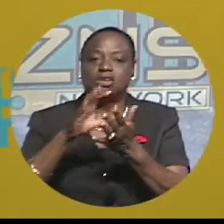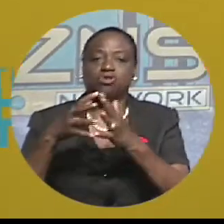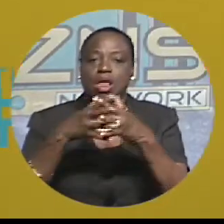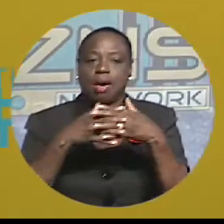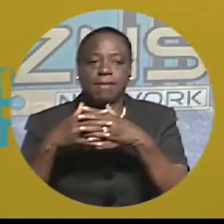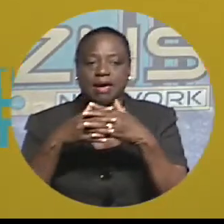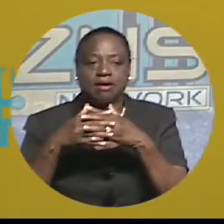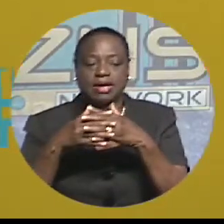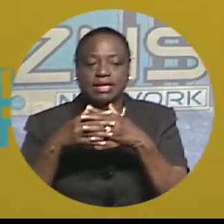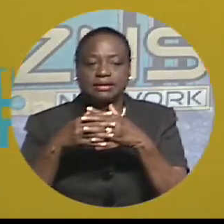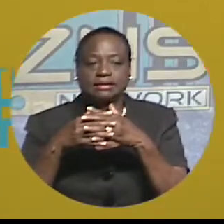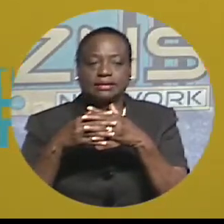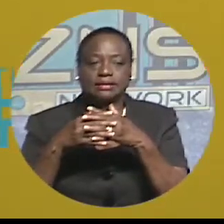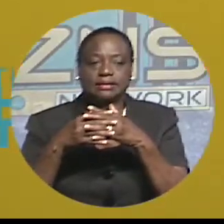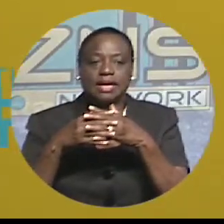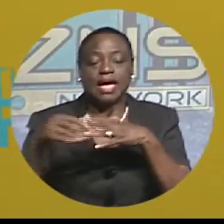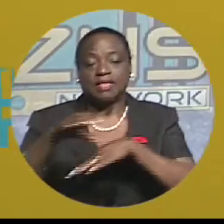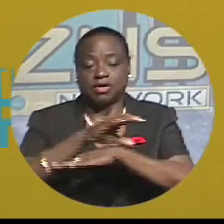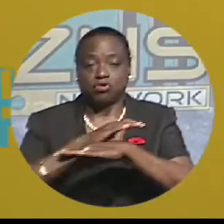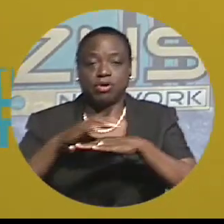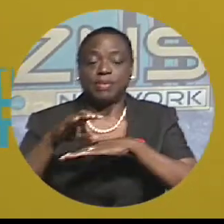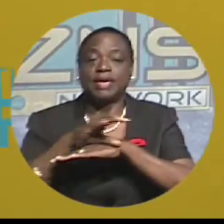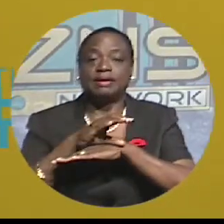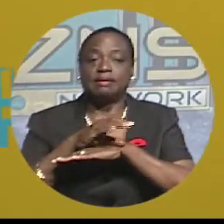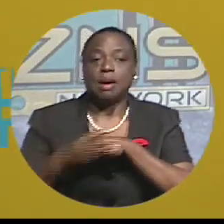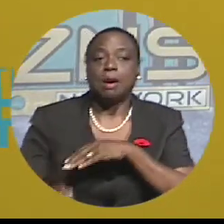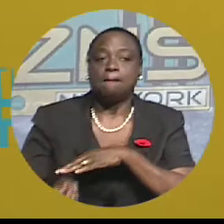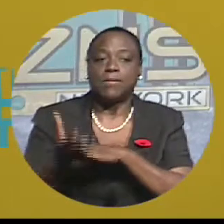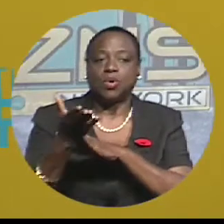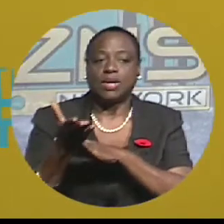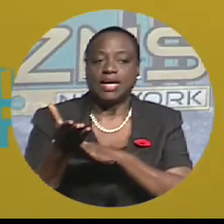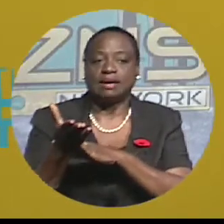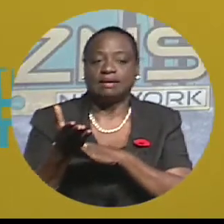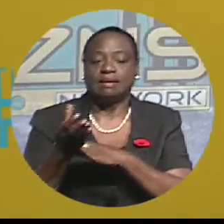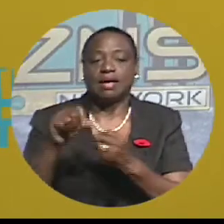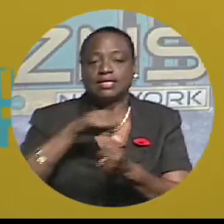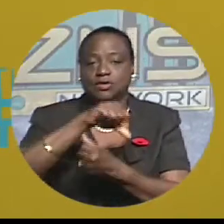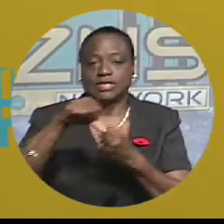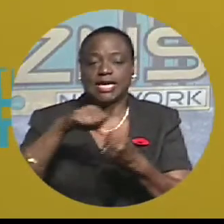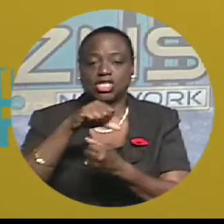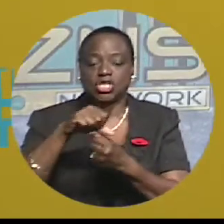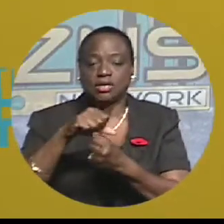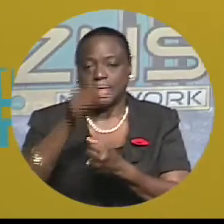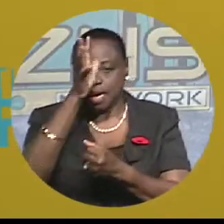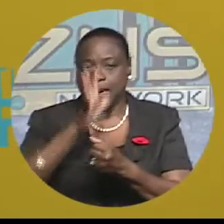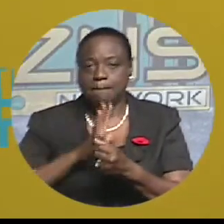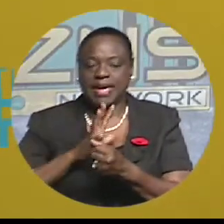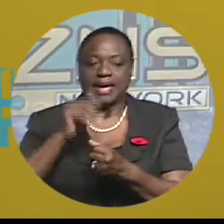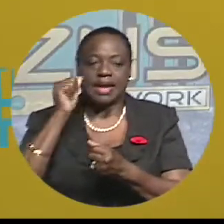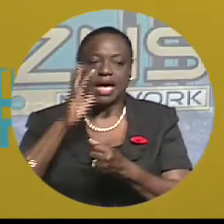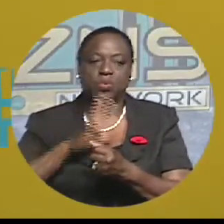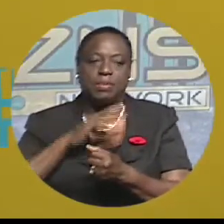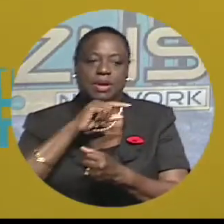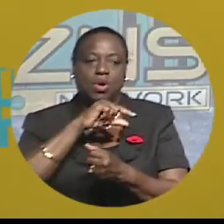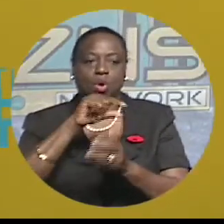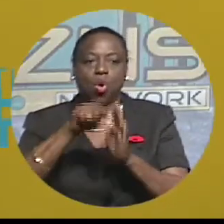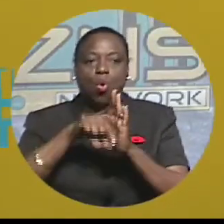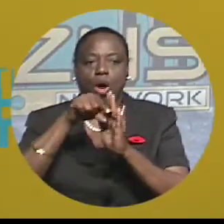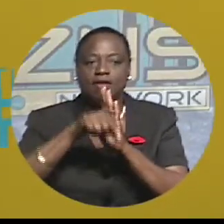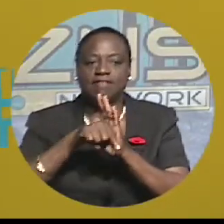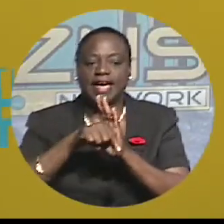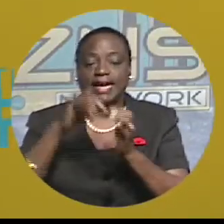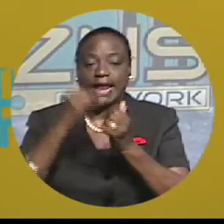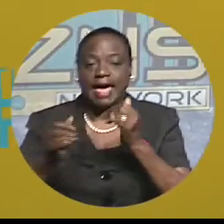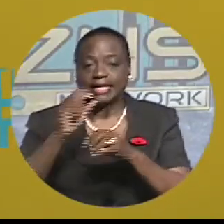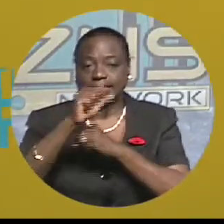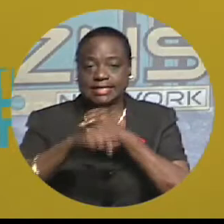Caribbean Bowling Confederation. And both the men and women qualified last year for the CAC Games, which